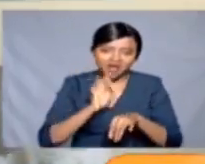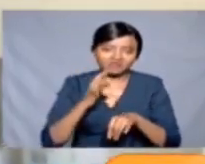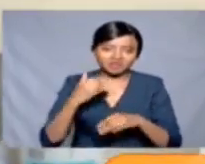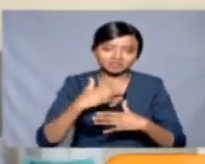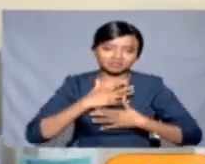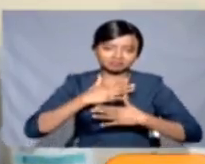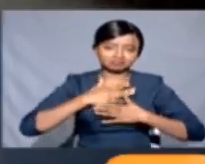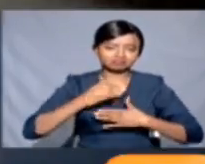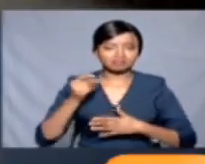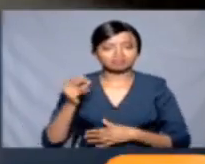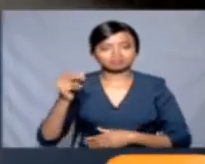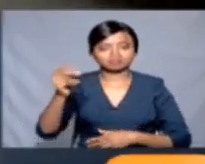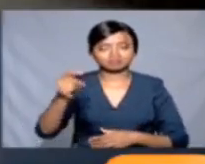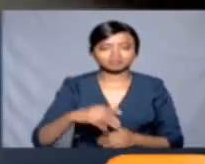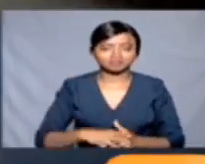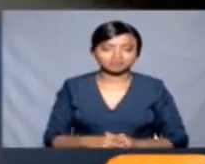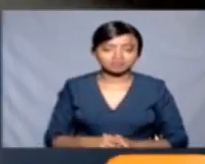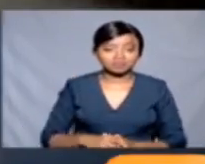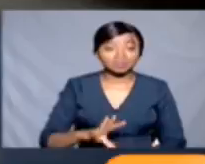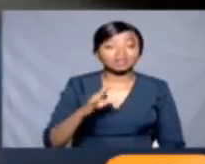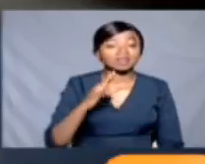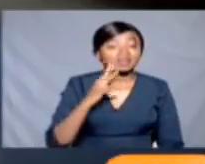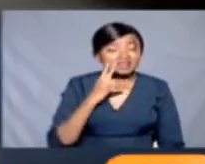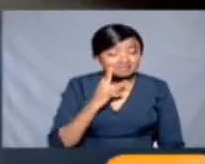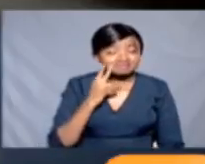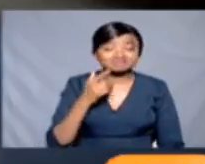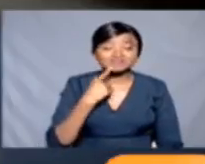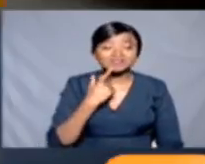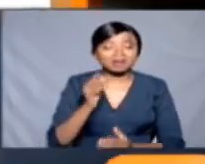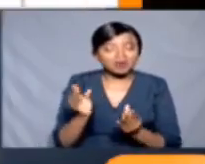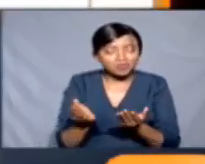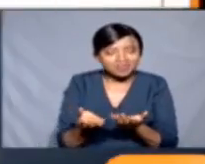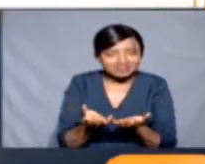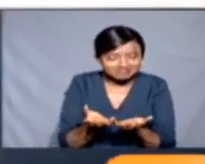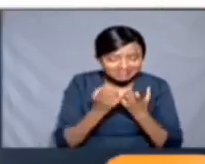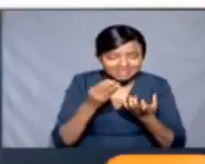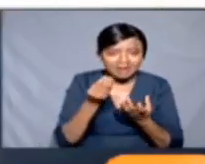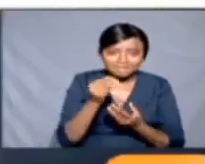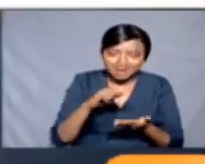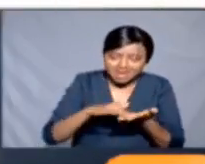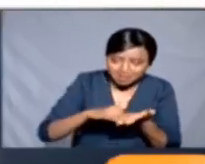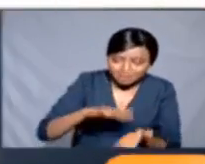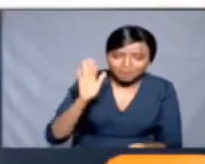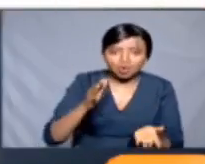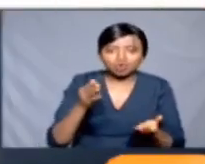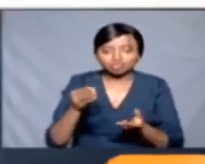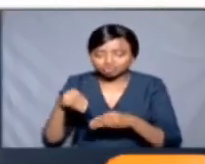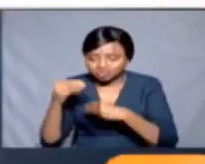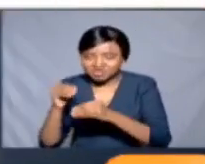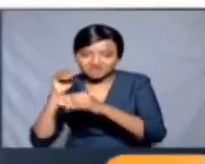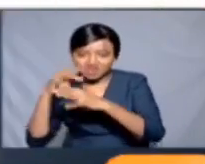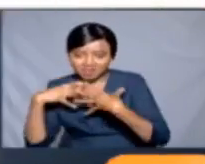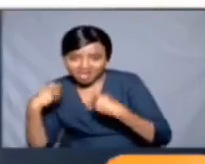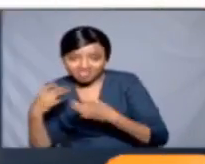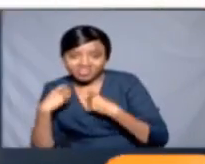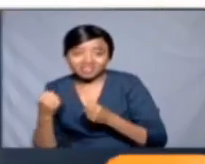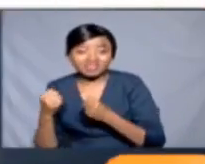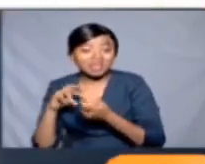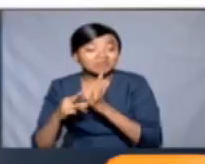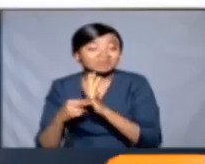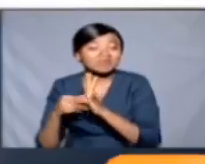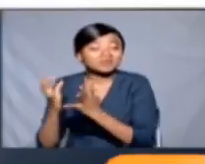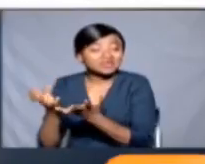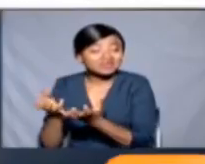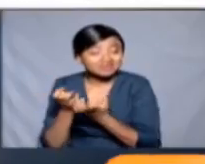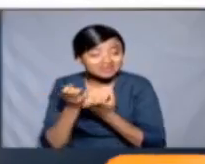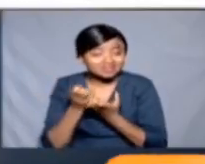problems later in life. Every day we are saying we need additional investment in health. Probably we do need to have investments upstream in keeping